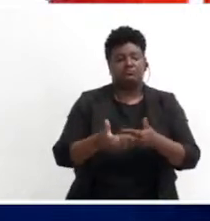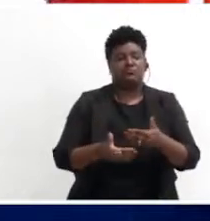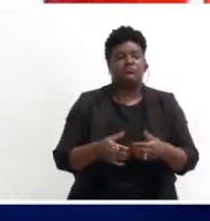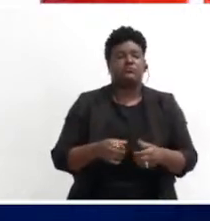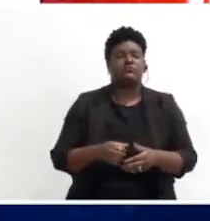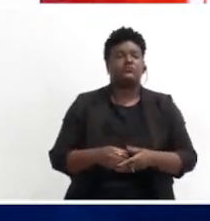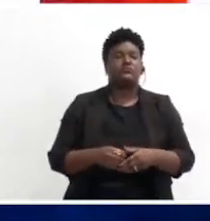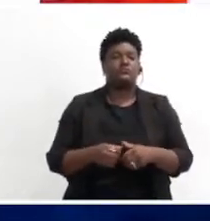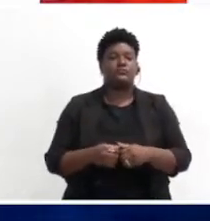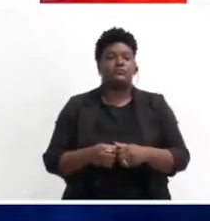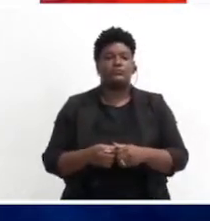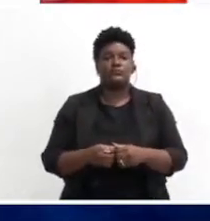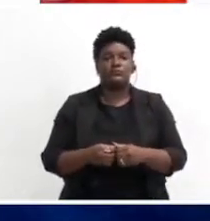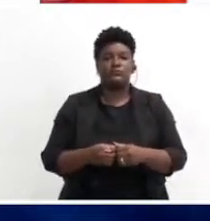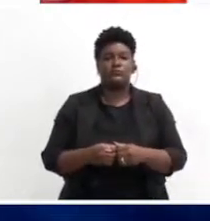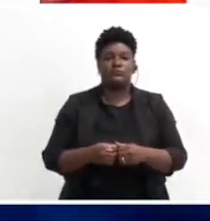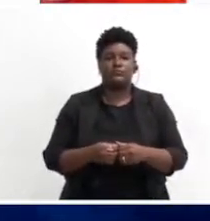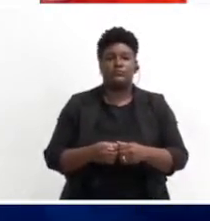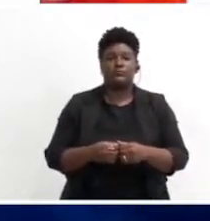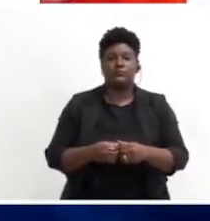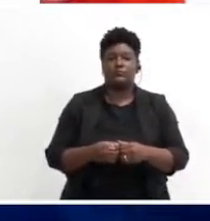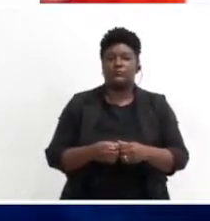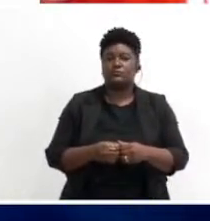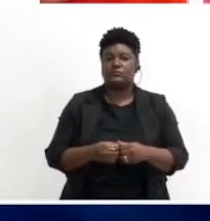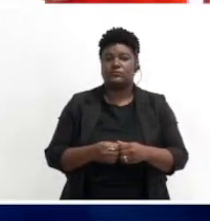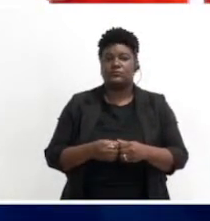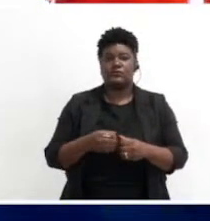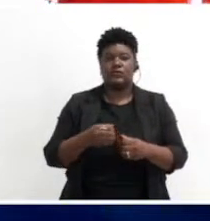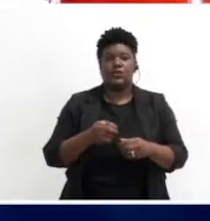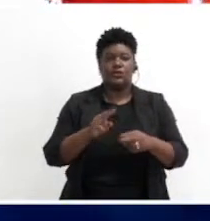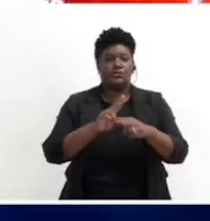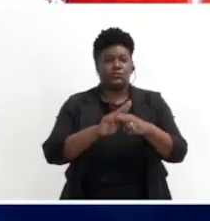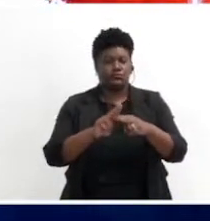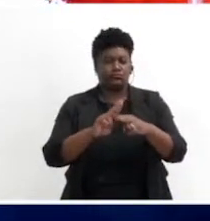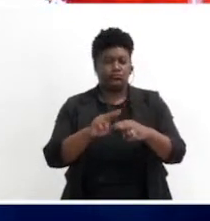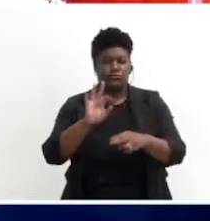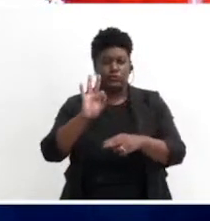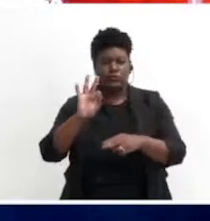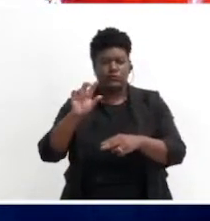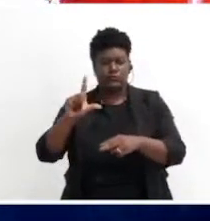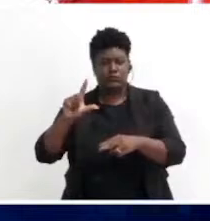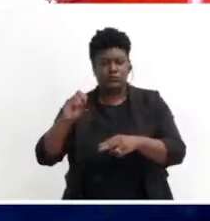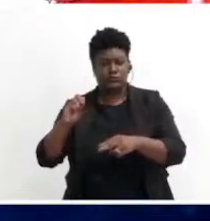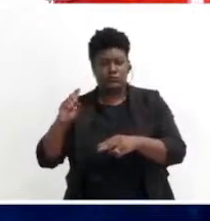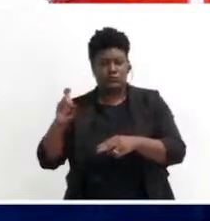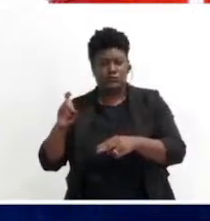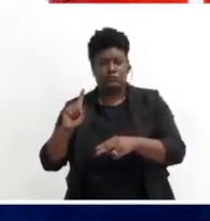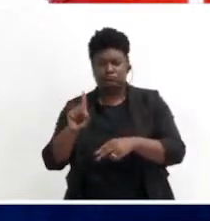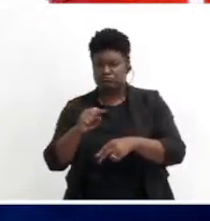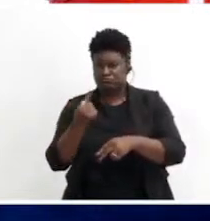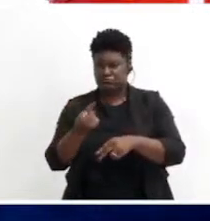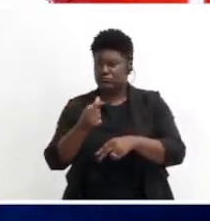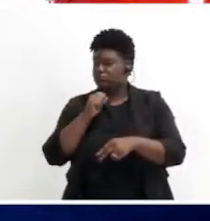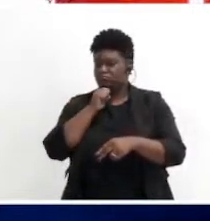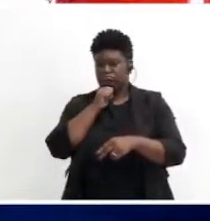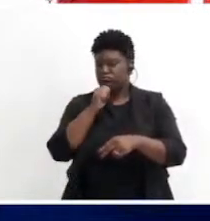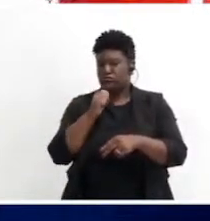You don't have to just use flux. There are other ways to reduce oxides, so you can do a